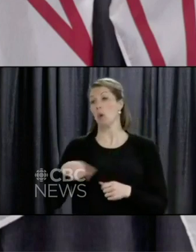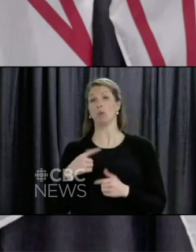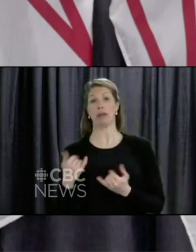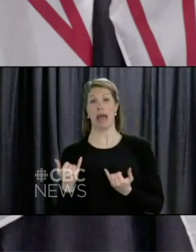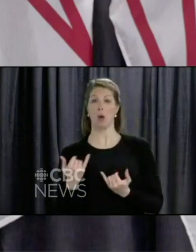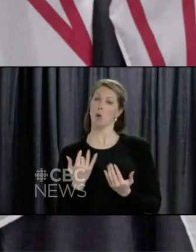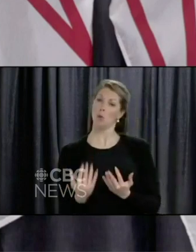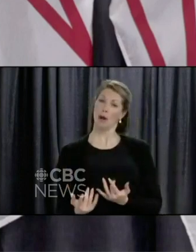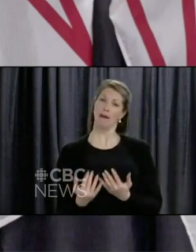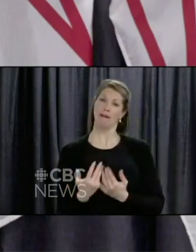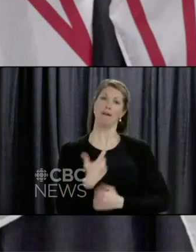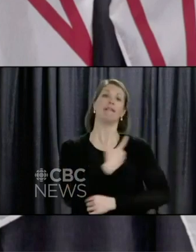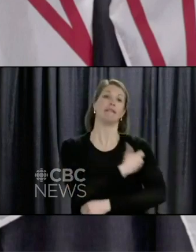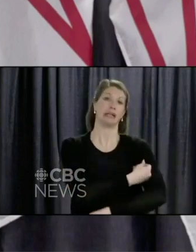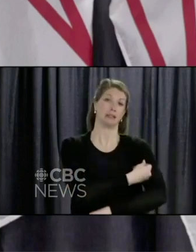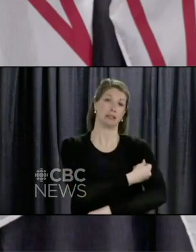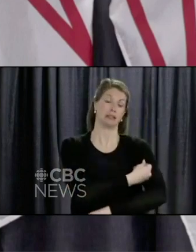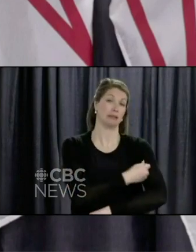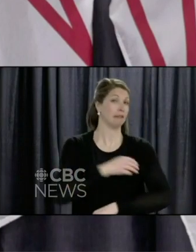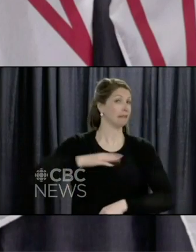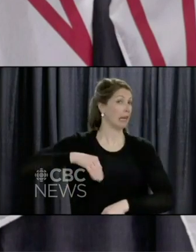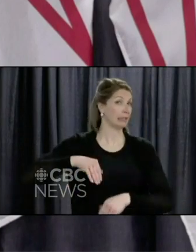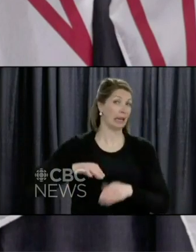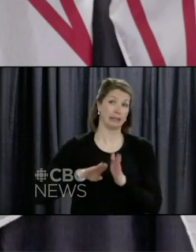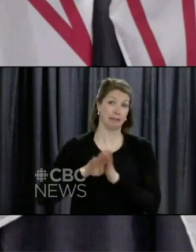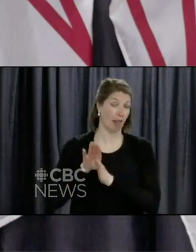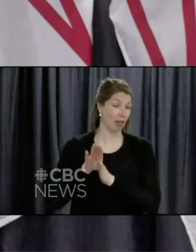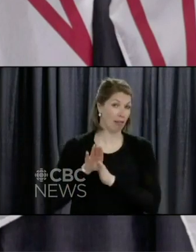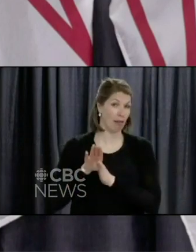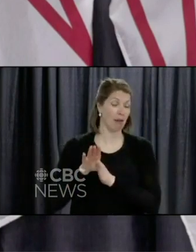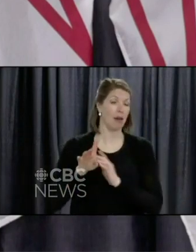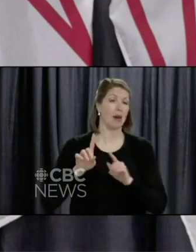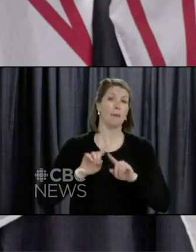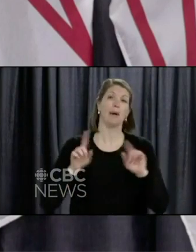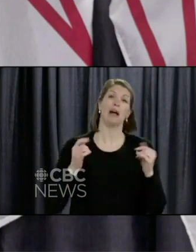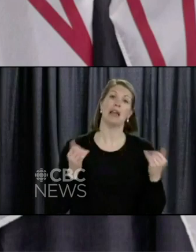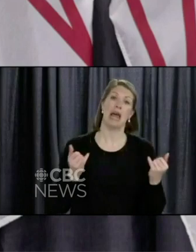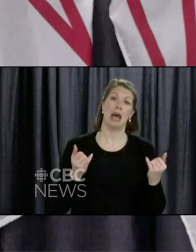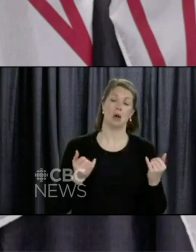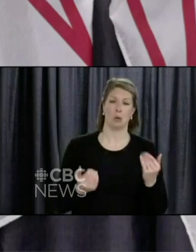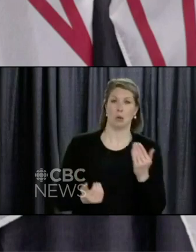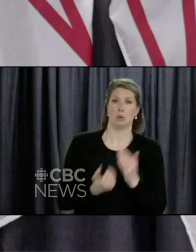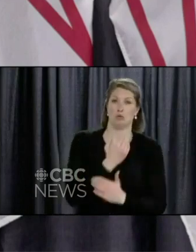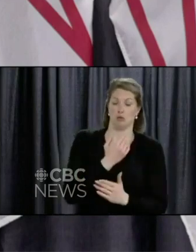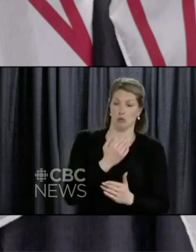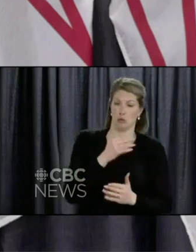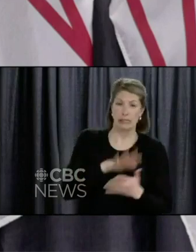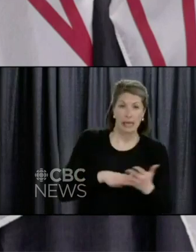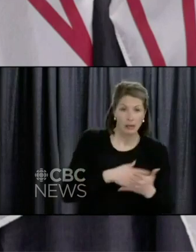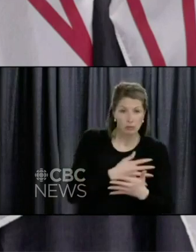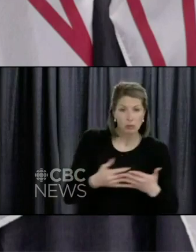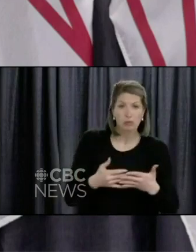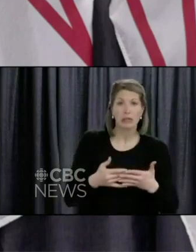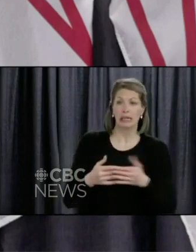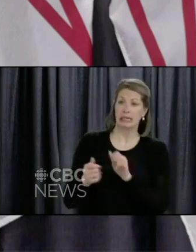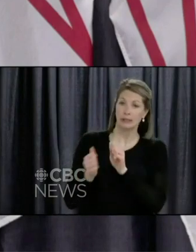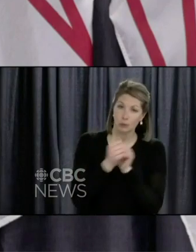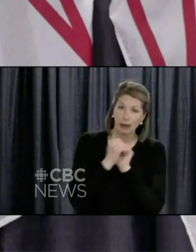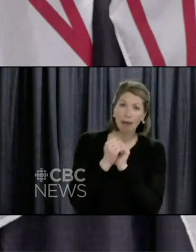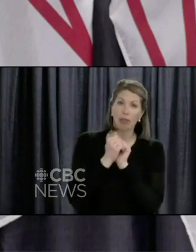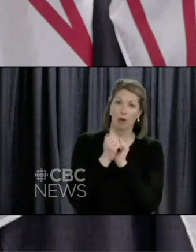adjust and adapt to what is a new normal. Collectively, with our shared strength and determination, we will get through this